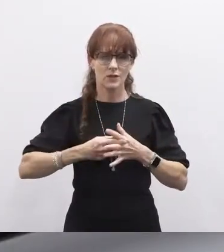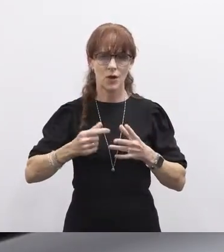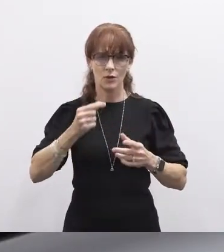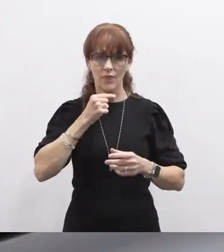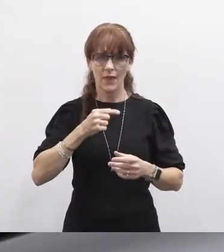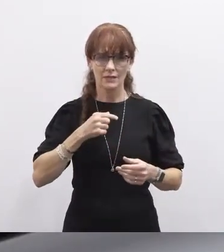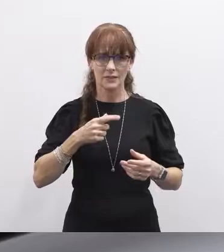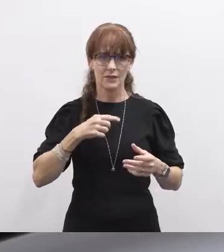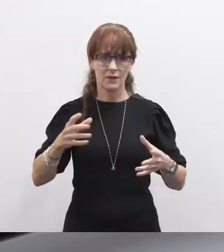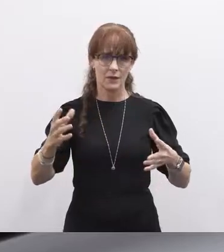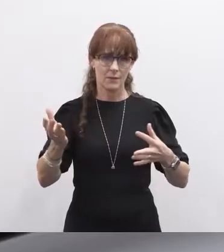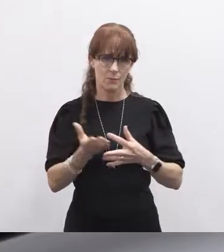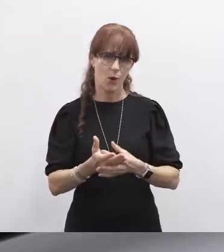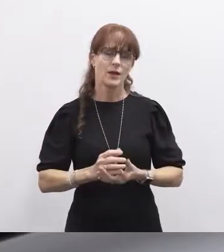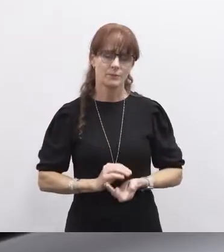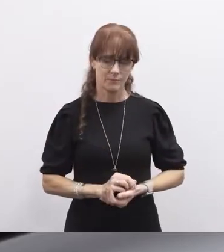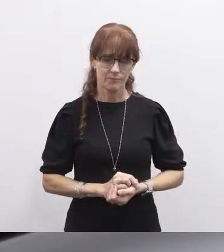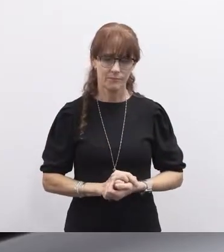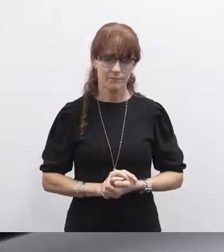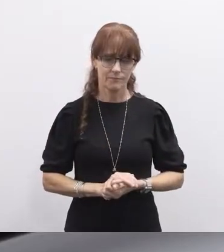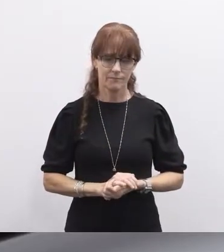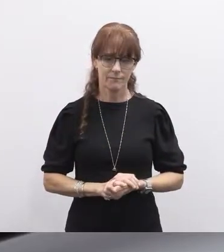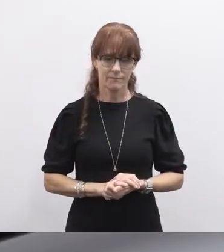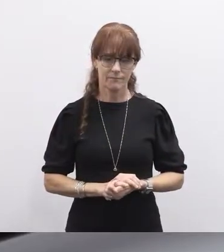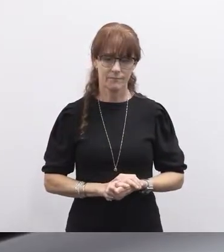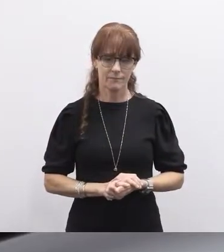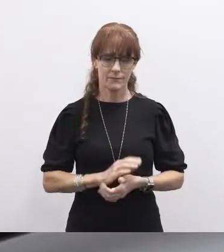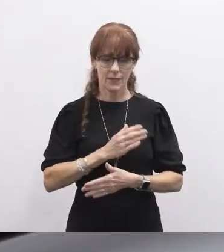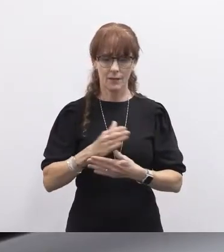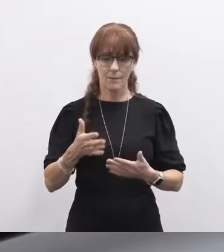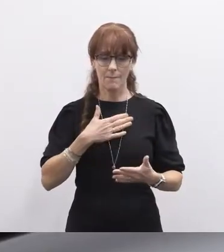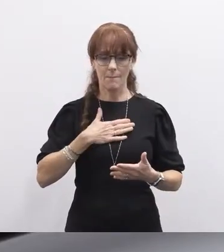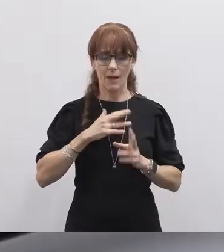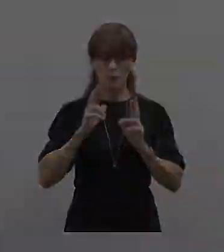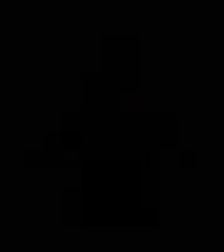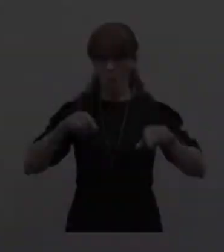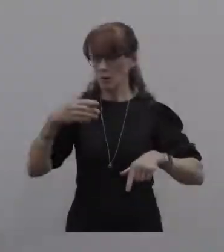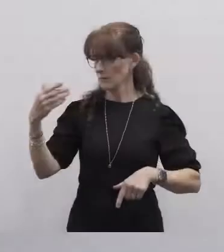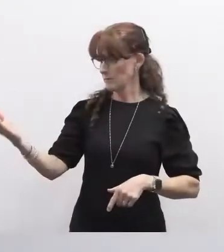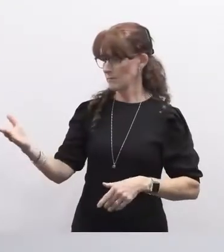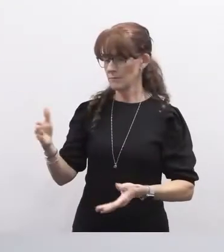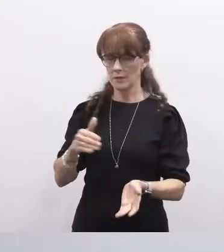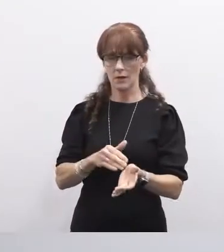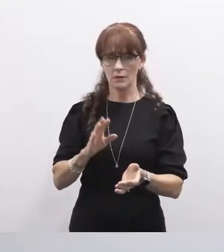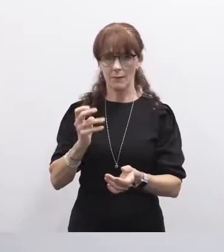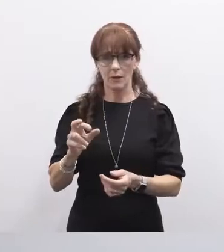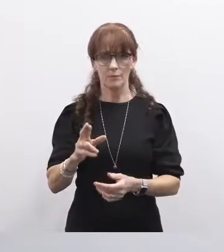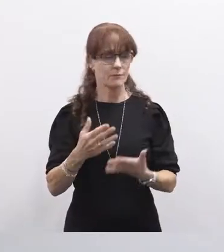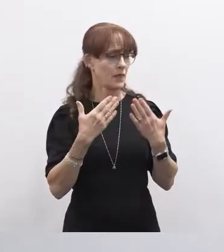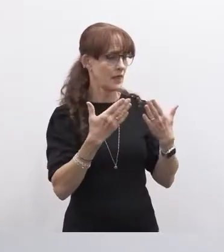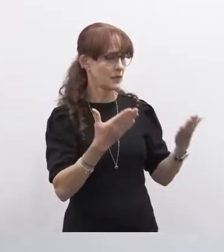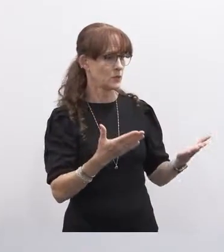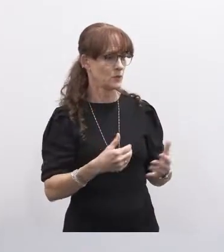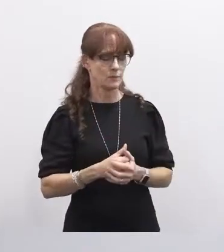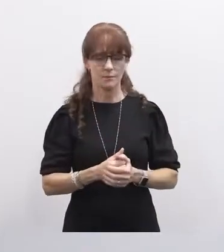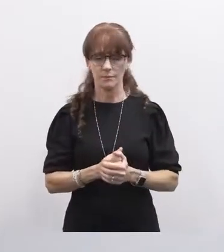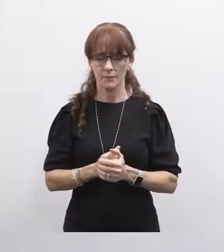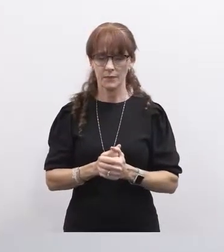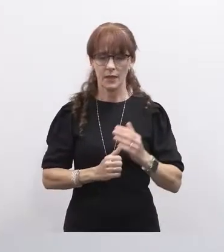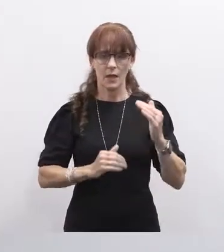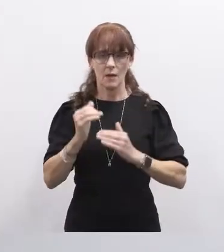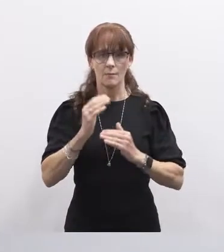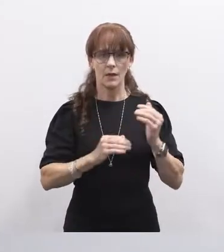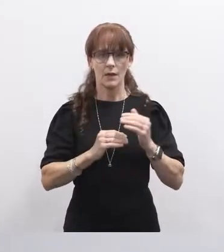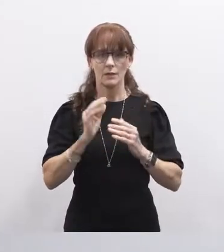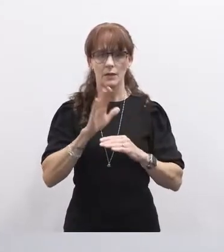Thanksgiving break. So that concludes my report. Thank you. Informe de la superintendente, doctora